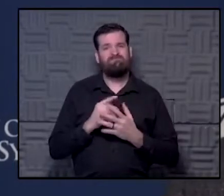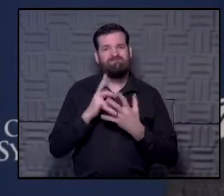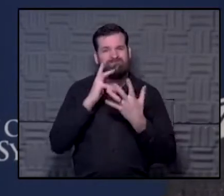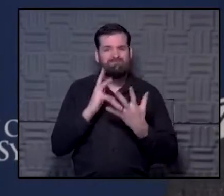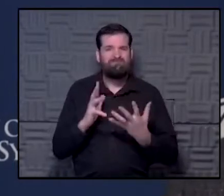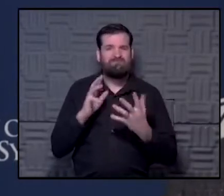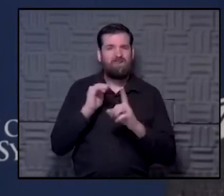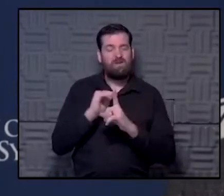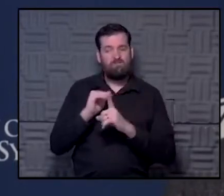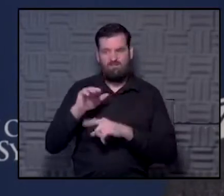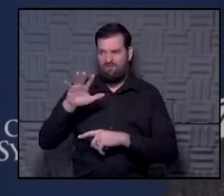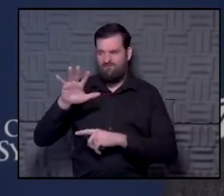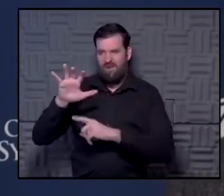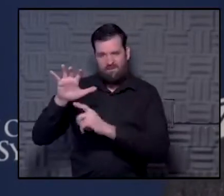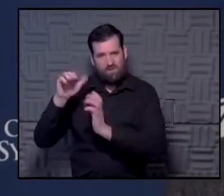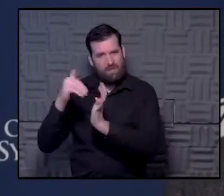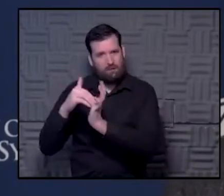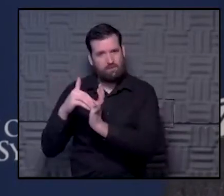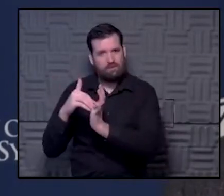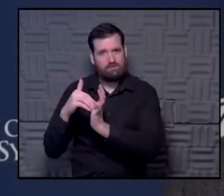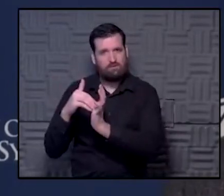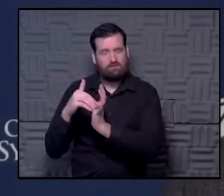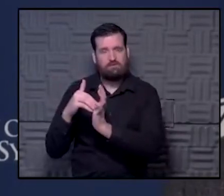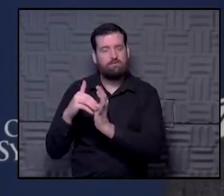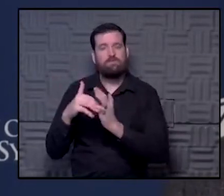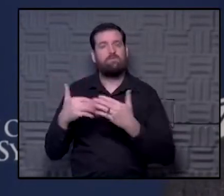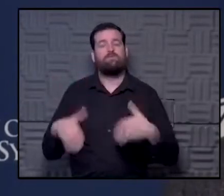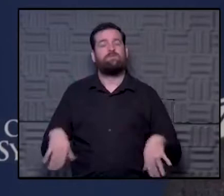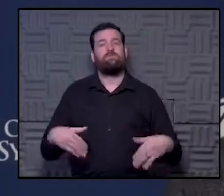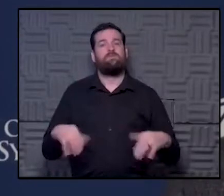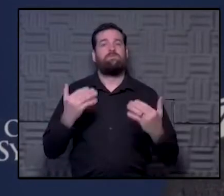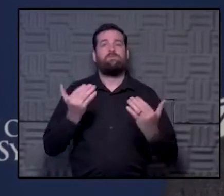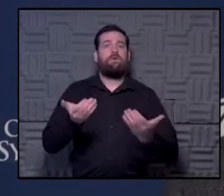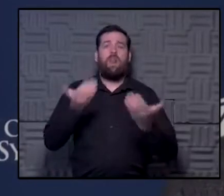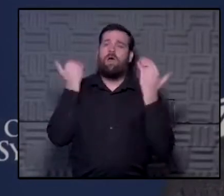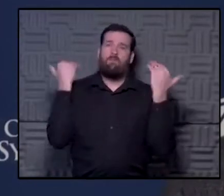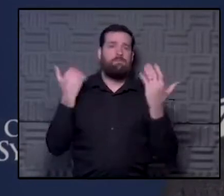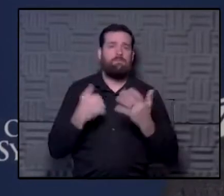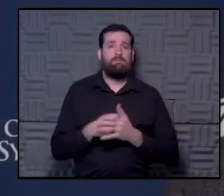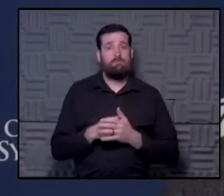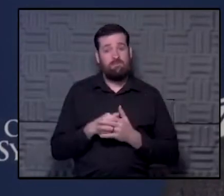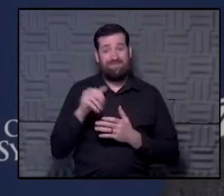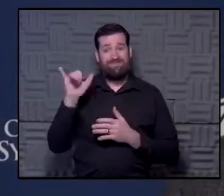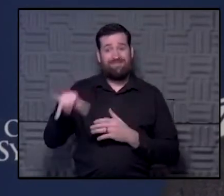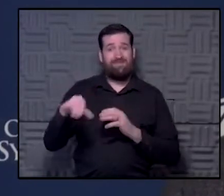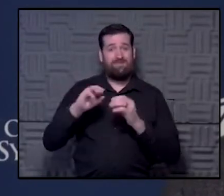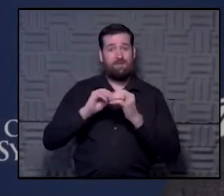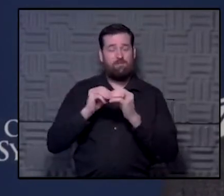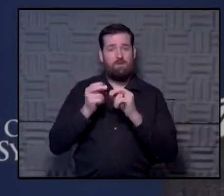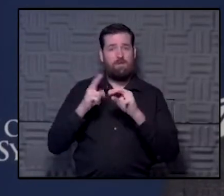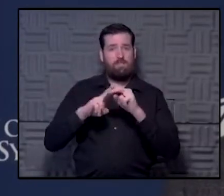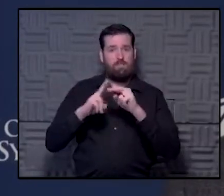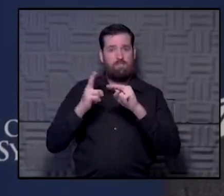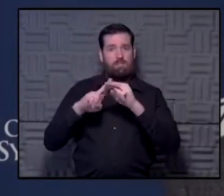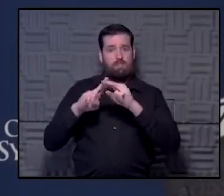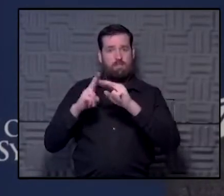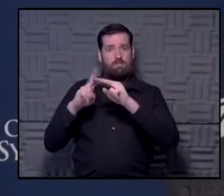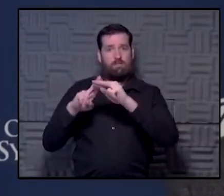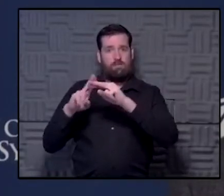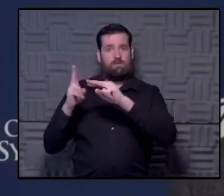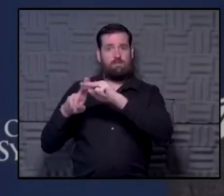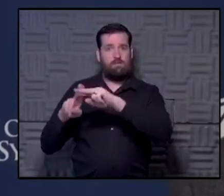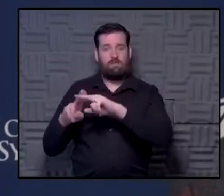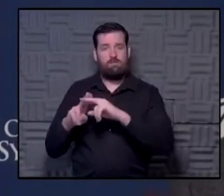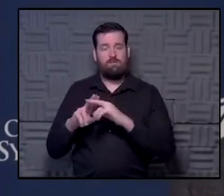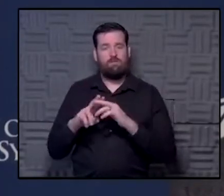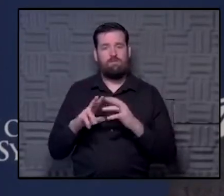number 500,000 is overwhelming. And it's something that I think as the number's grown and we keep hearing it get updated, it becomes